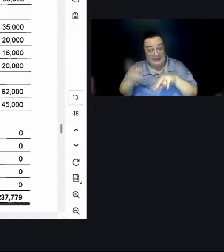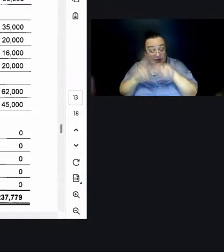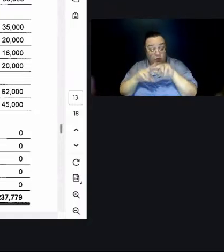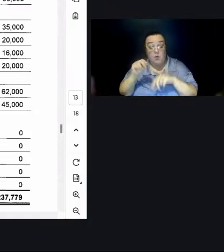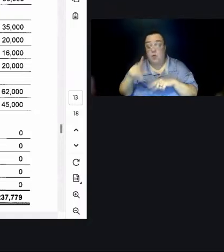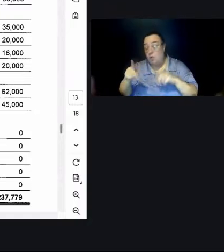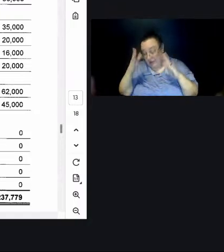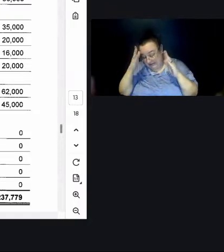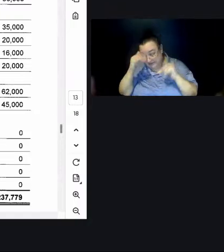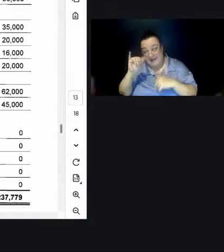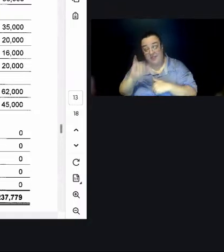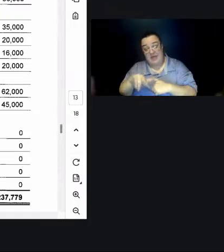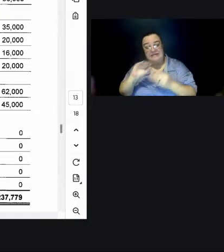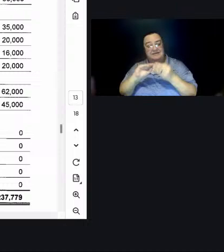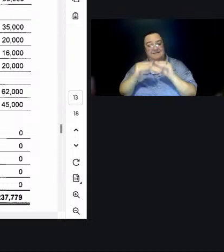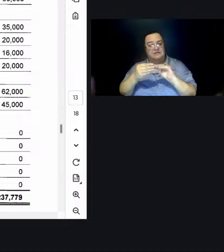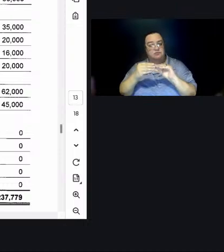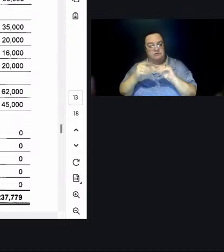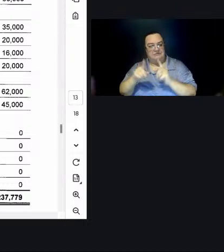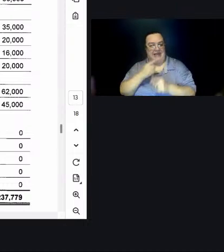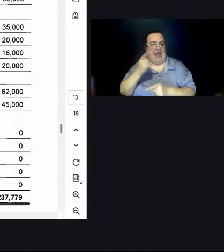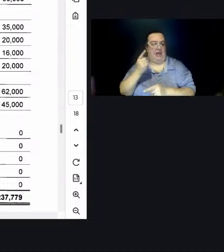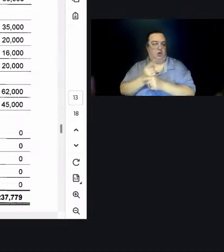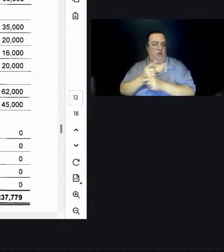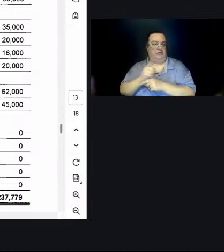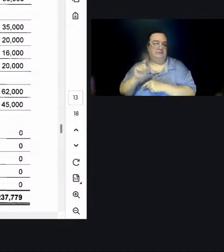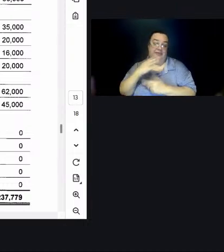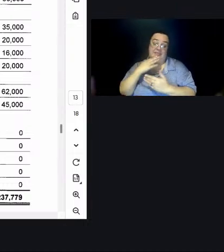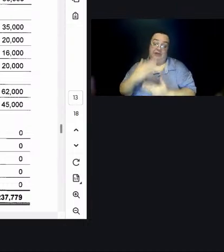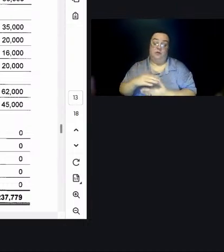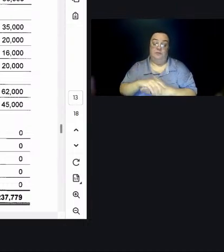expect those figures to be accurate. Thank you.